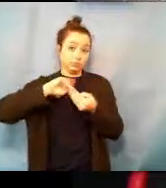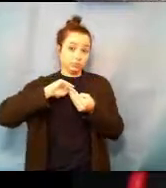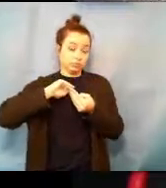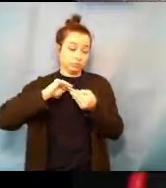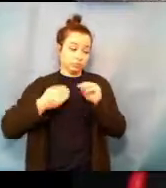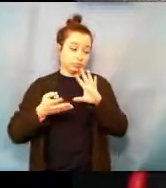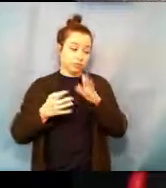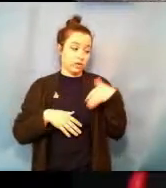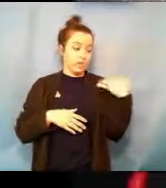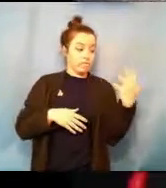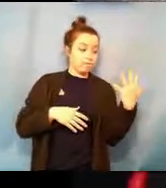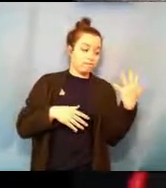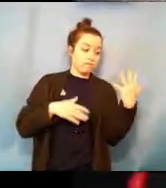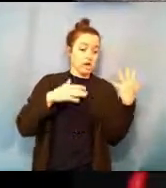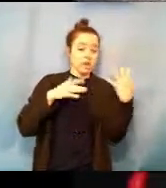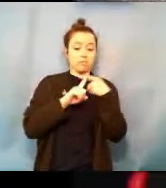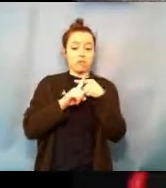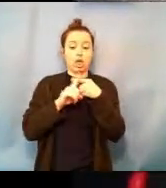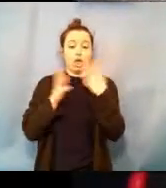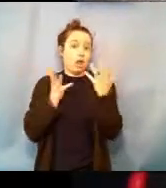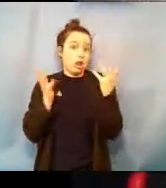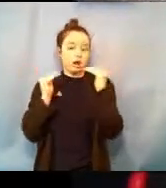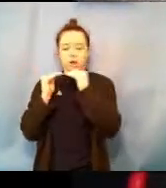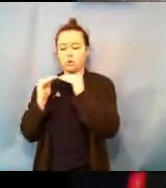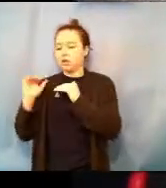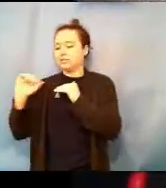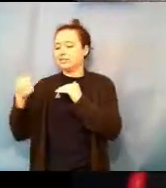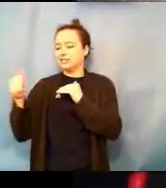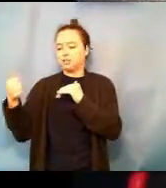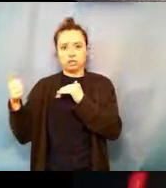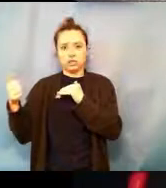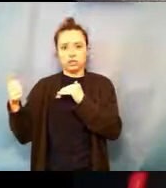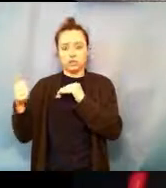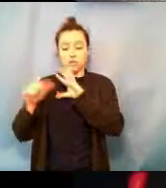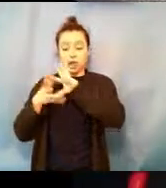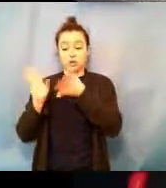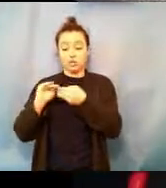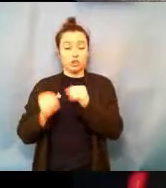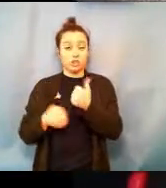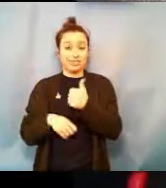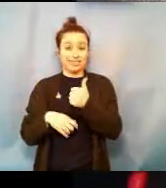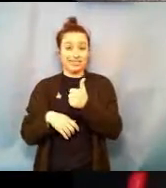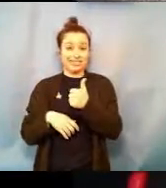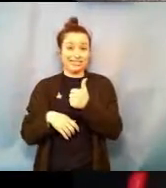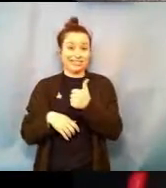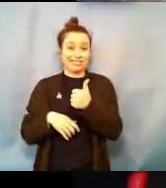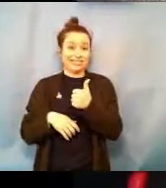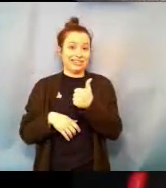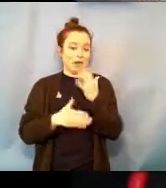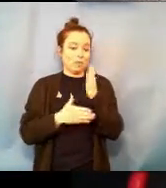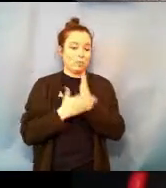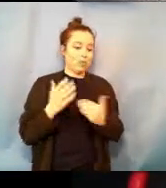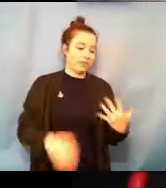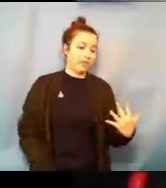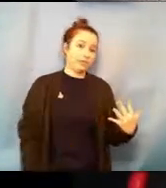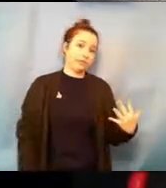have 5 plus something equals 10. 10 is my whole, or my answer. And one part is